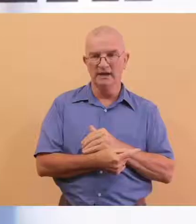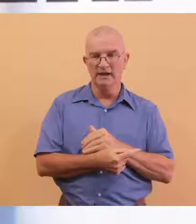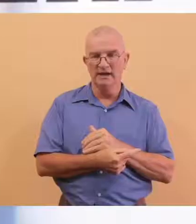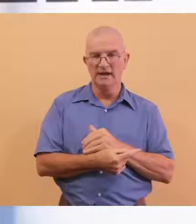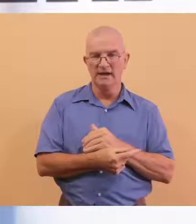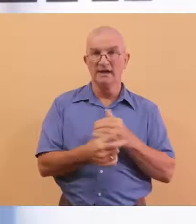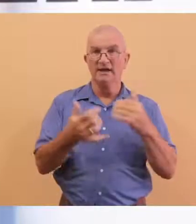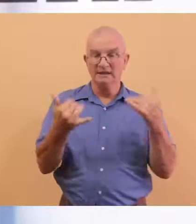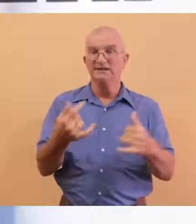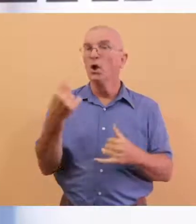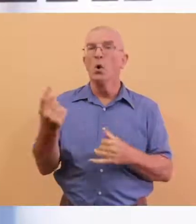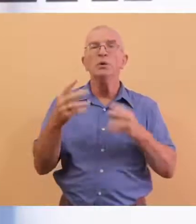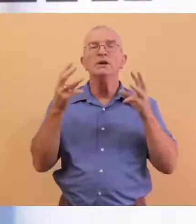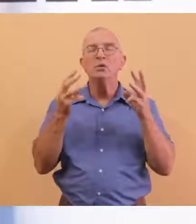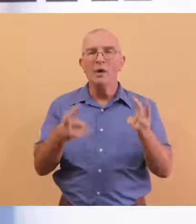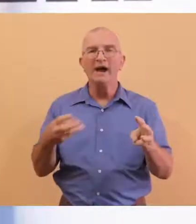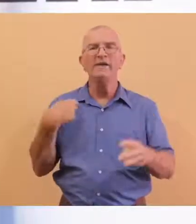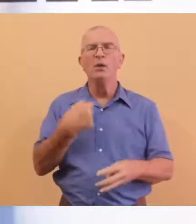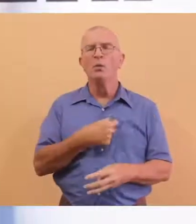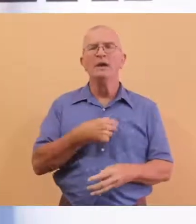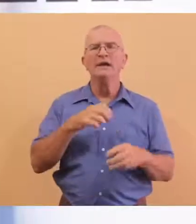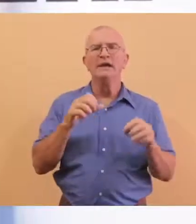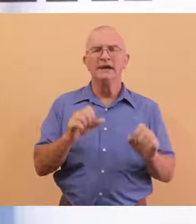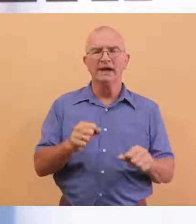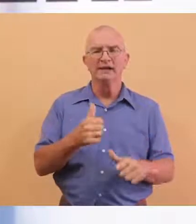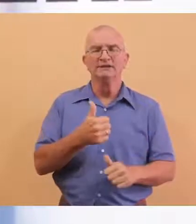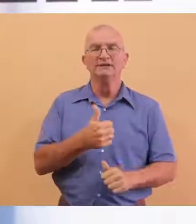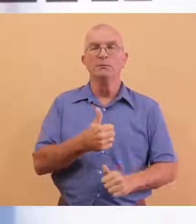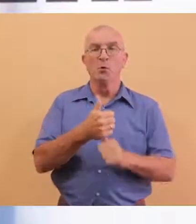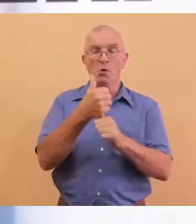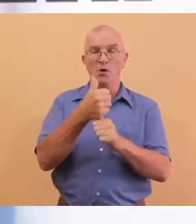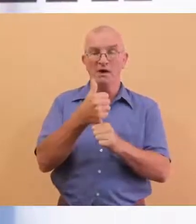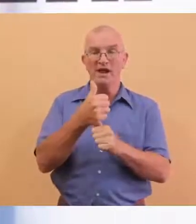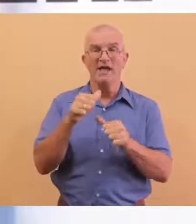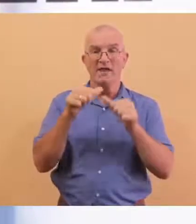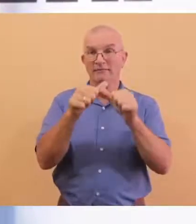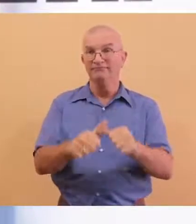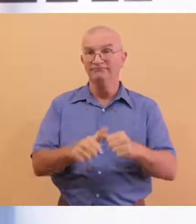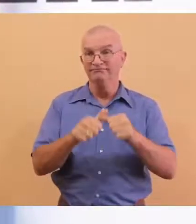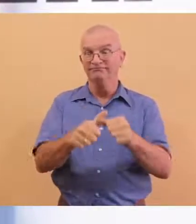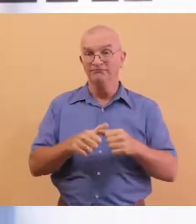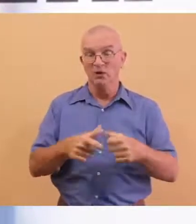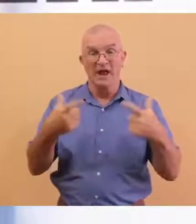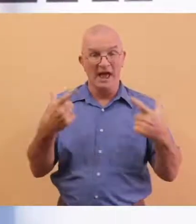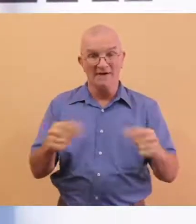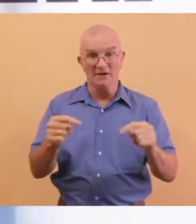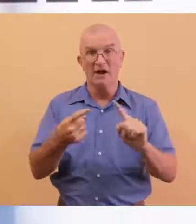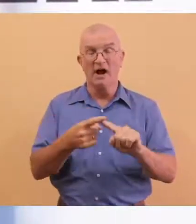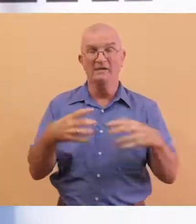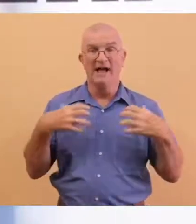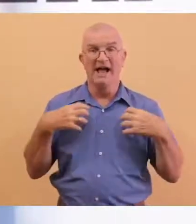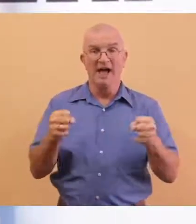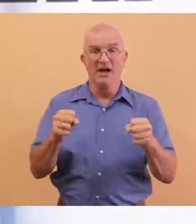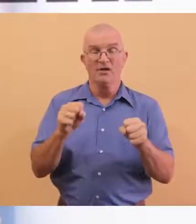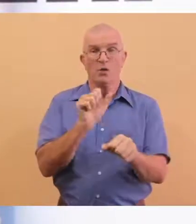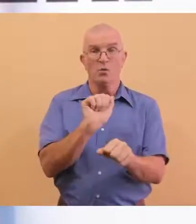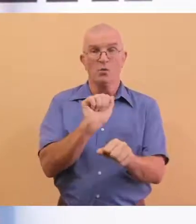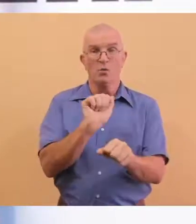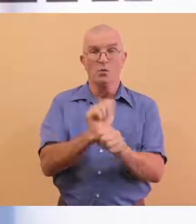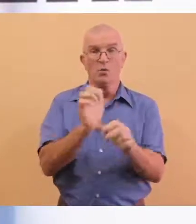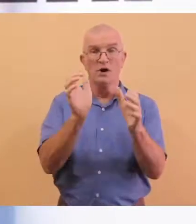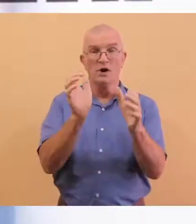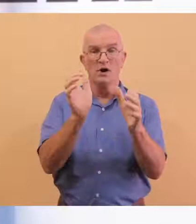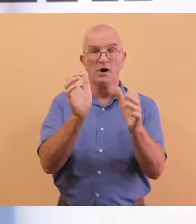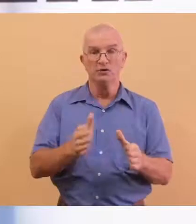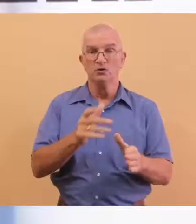This is the only way that we can support the selfless efforts of the health workers on the front line who